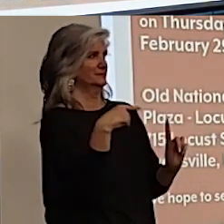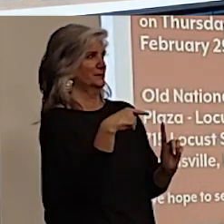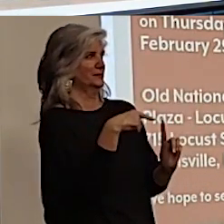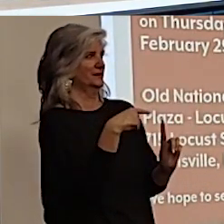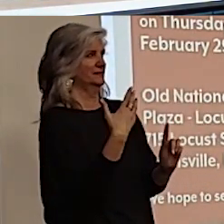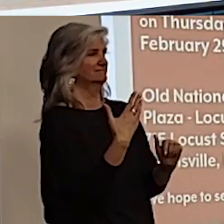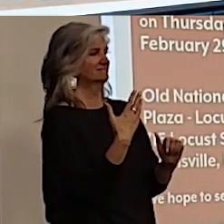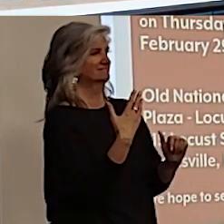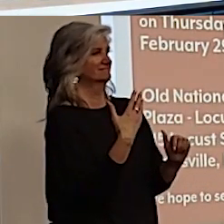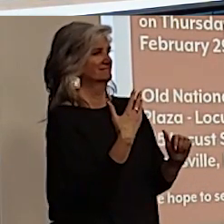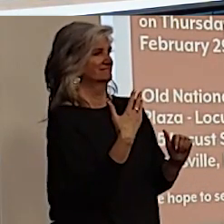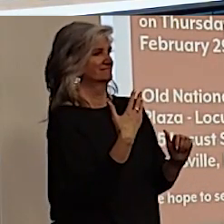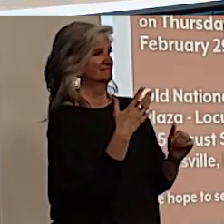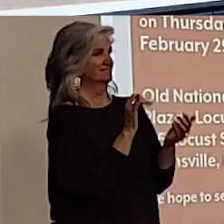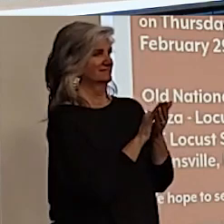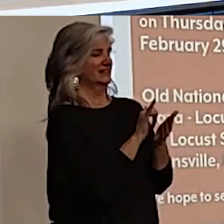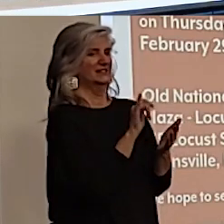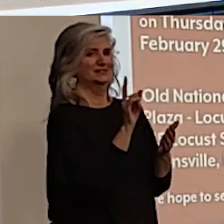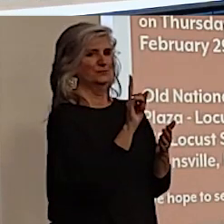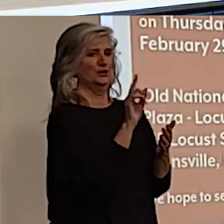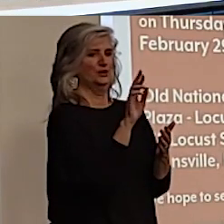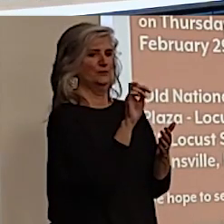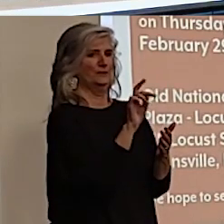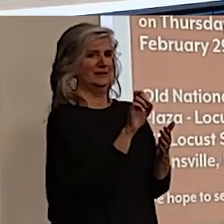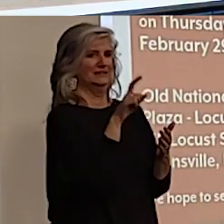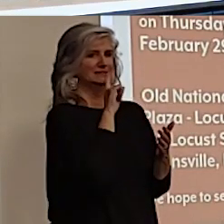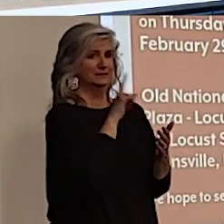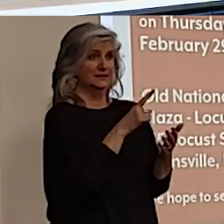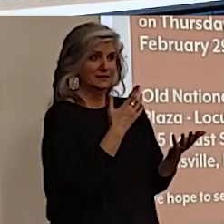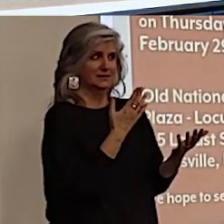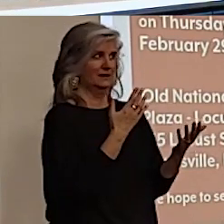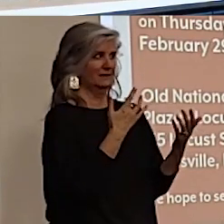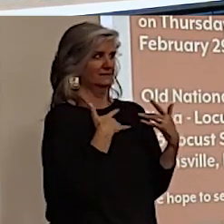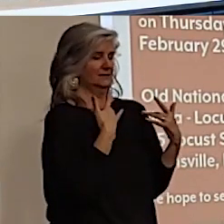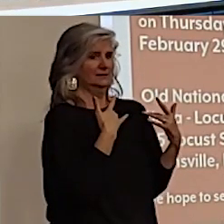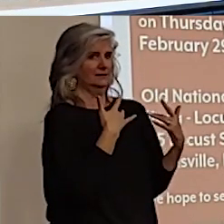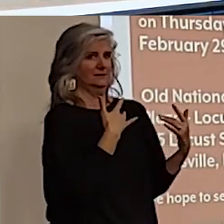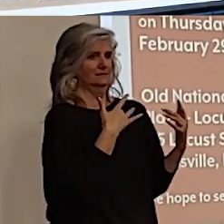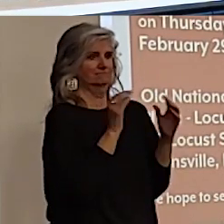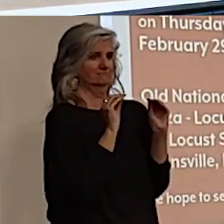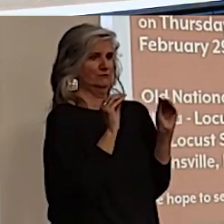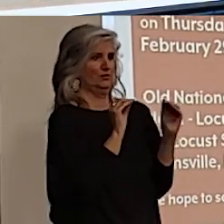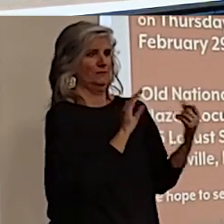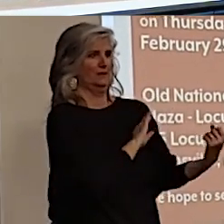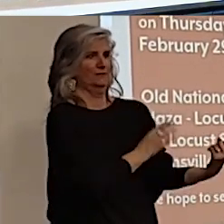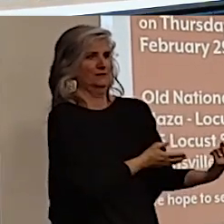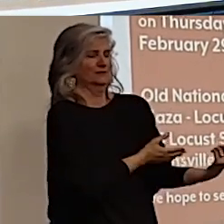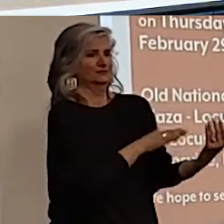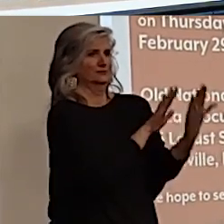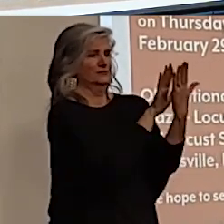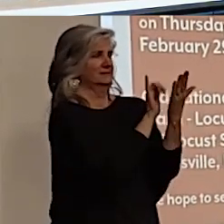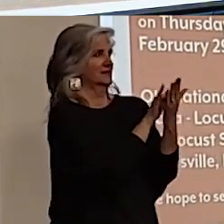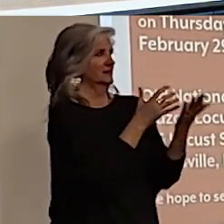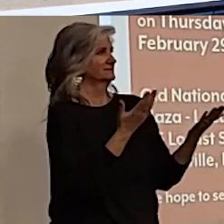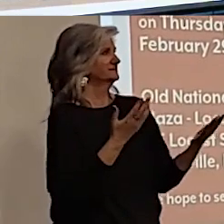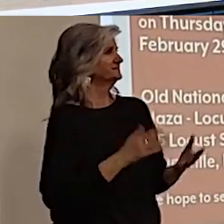the rate case needs to be, but I feel powerless to address that issue.